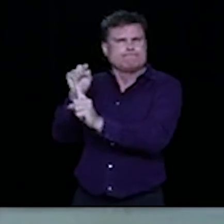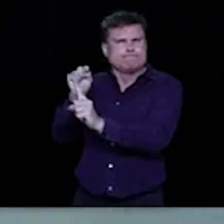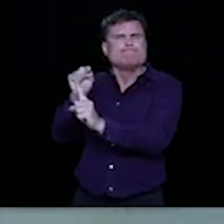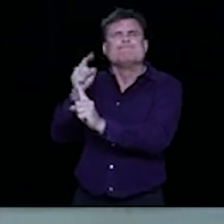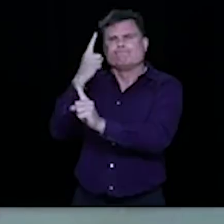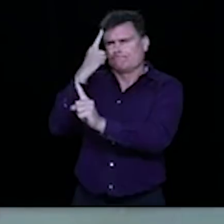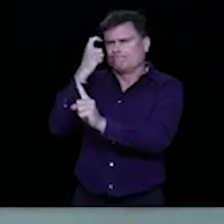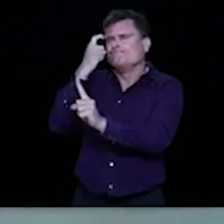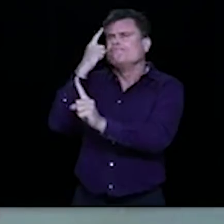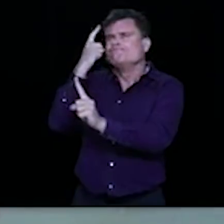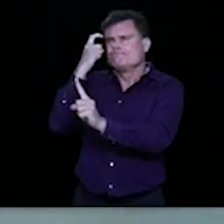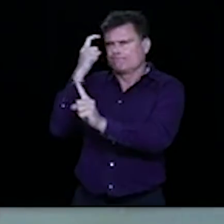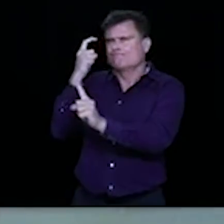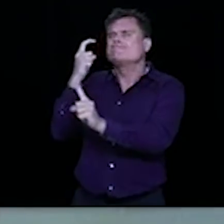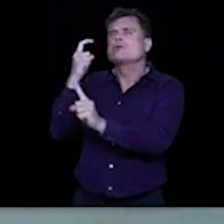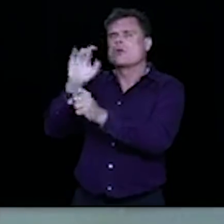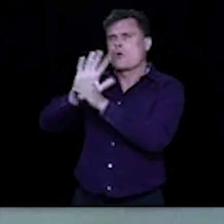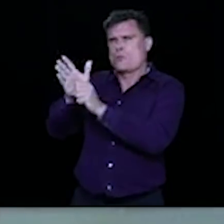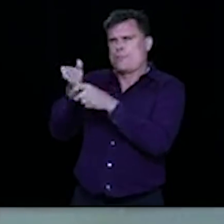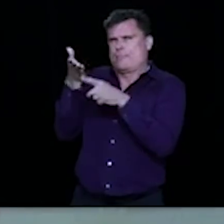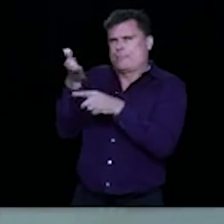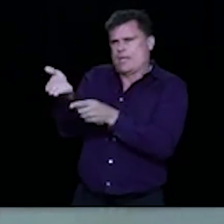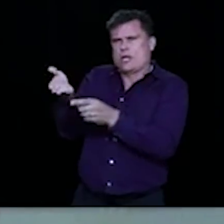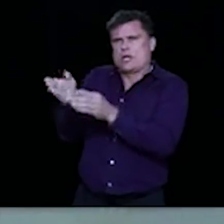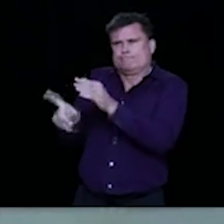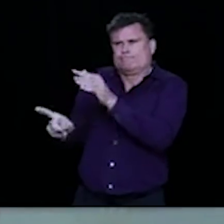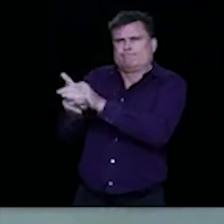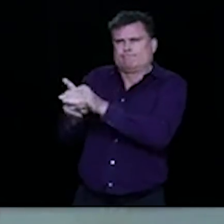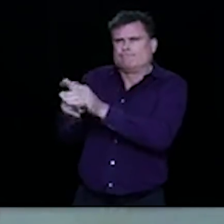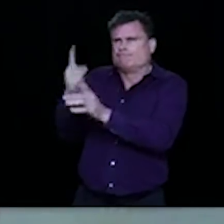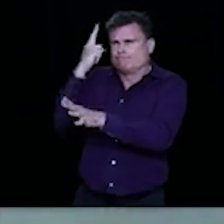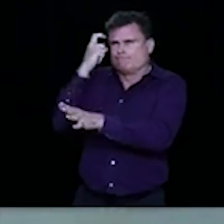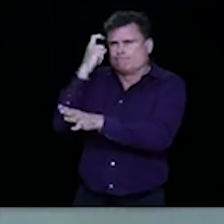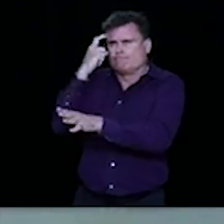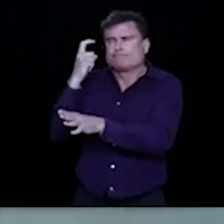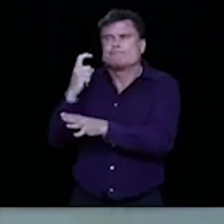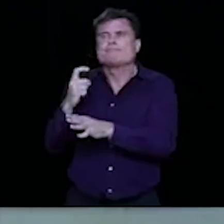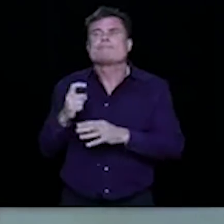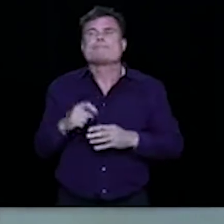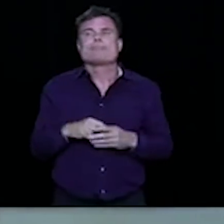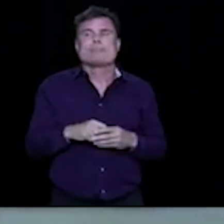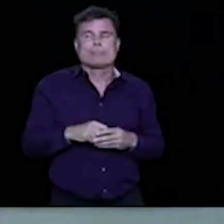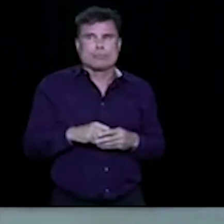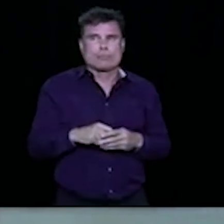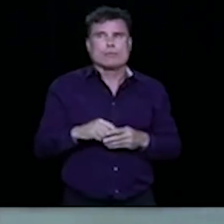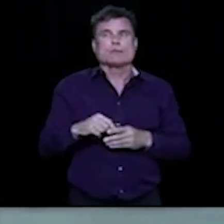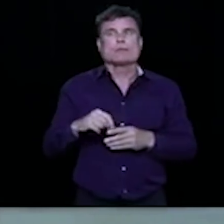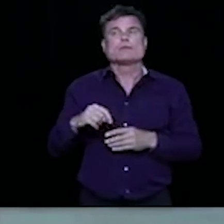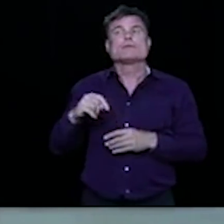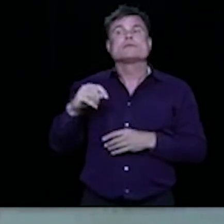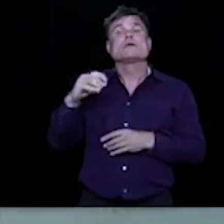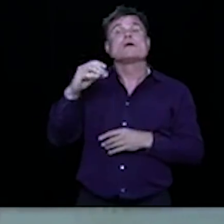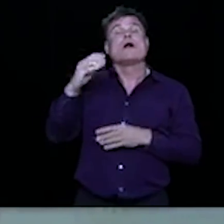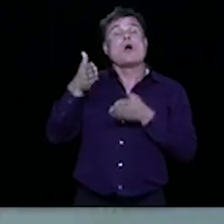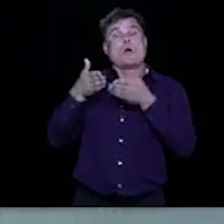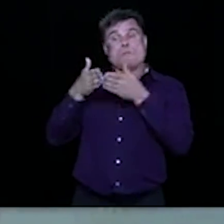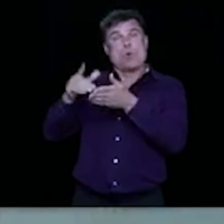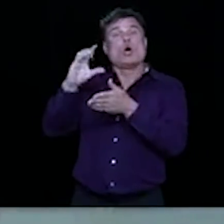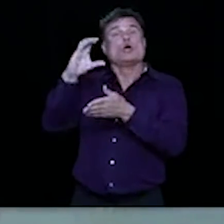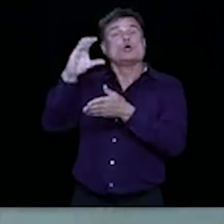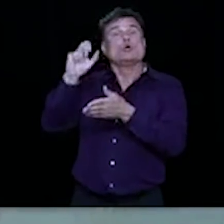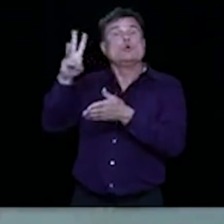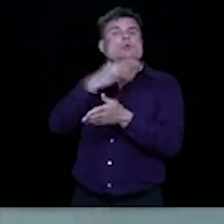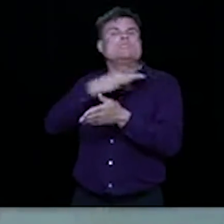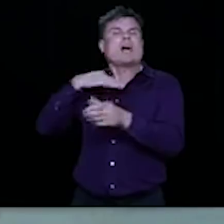the last couple of days, and there have been a number of the 10 crew members who have tested positive. The Public Health Agency and